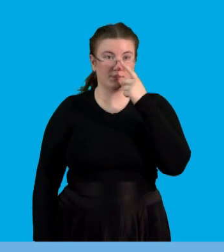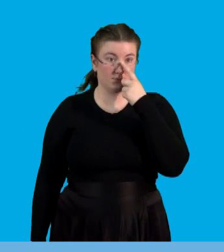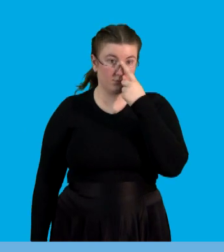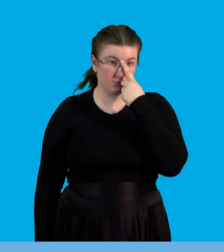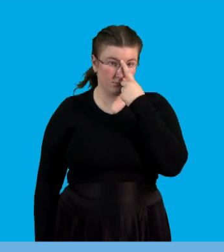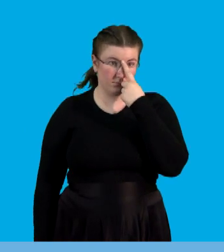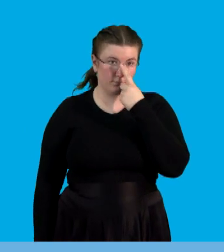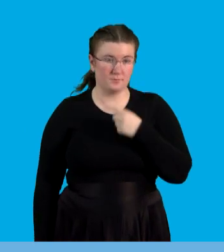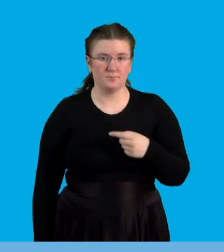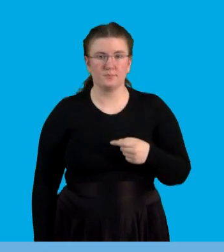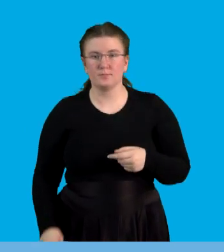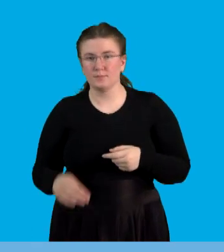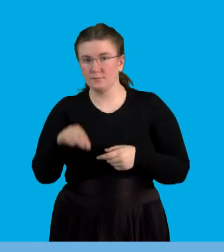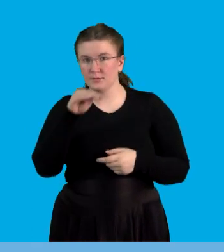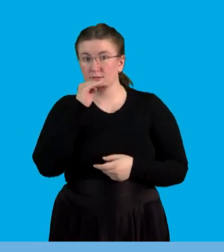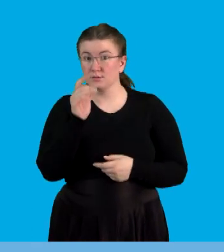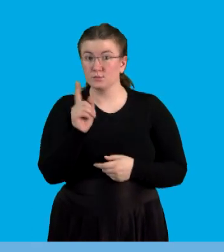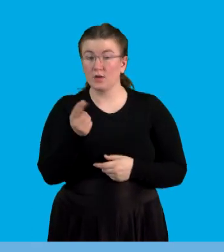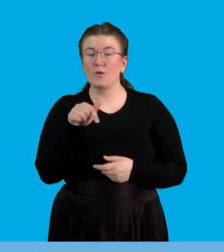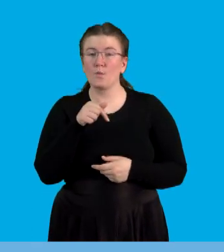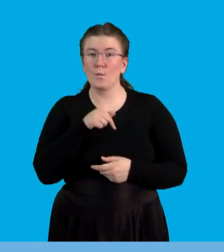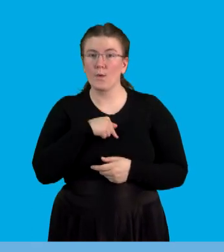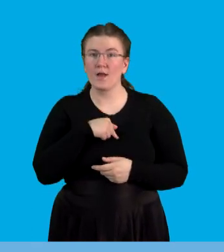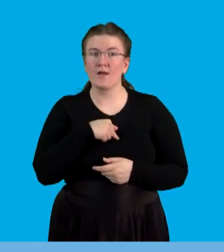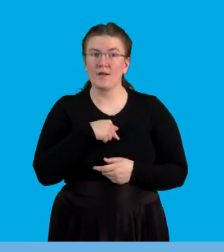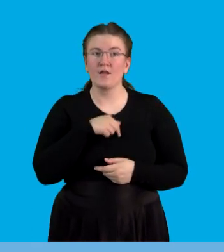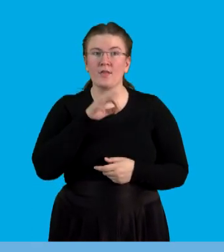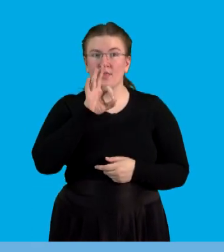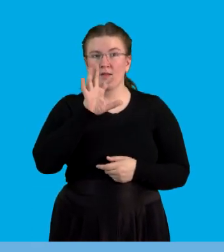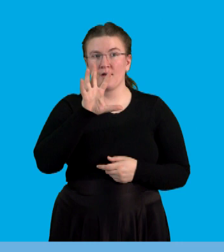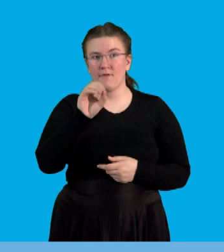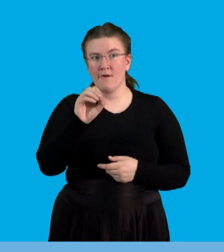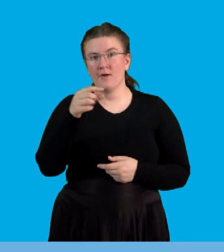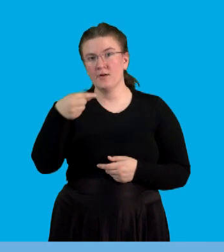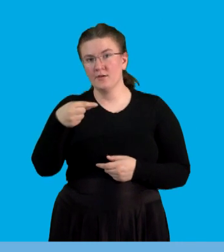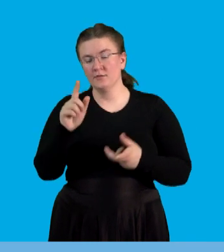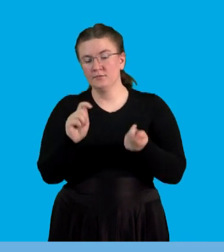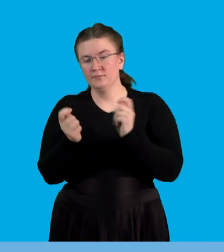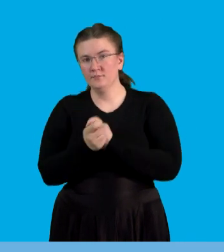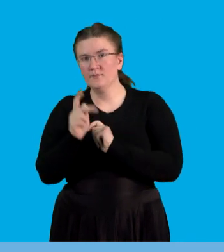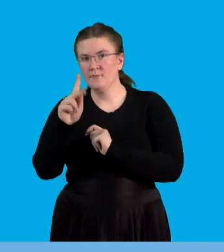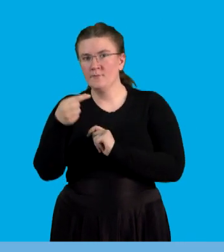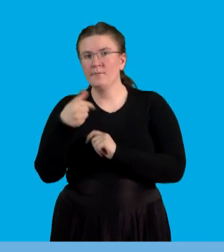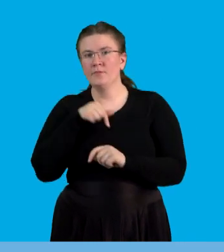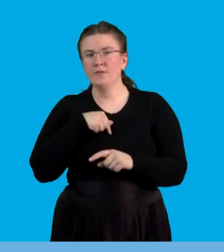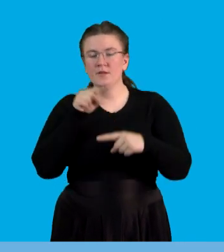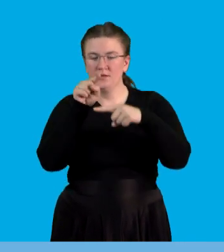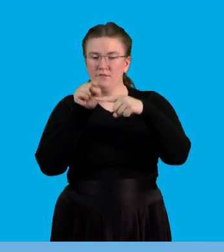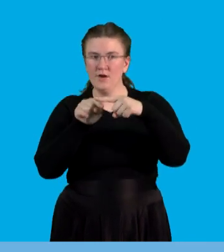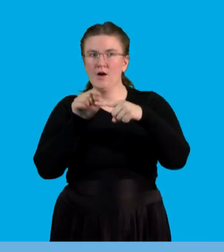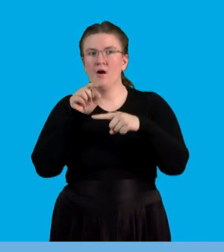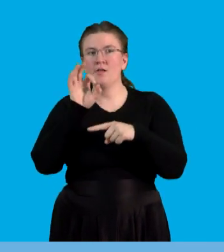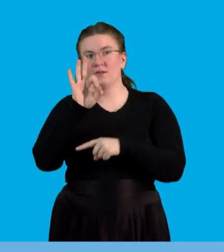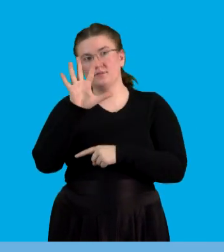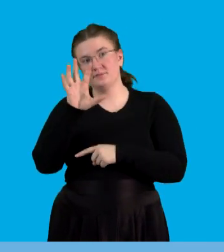1,000. That then means when we are converting the 350 grams to kilograms, you're going to divide